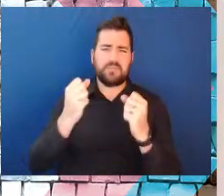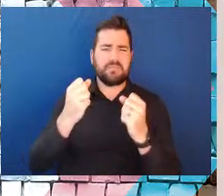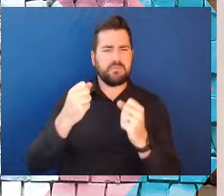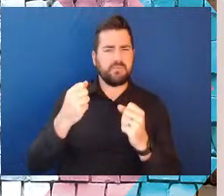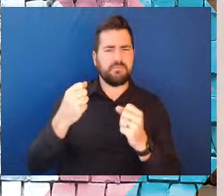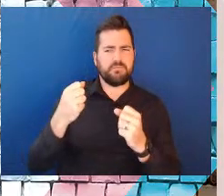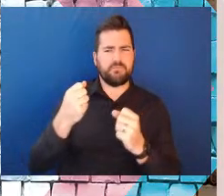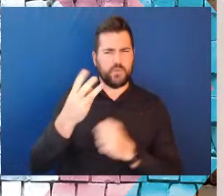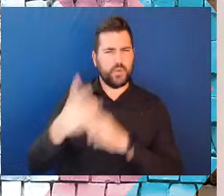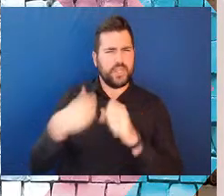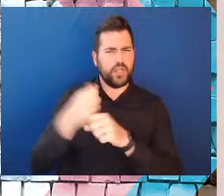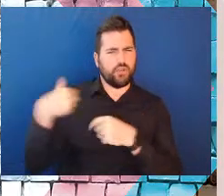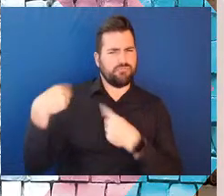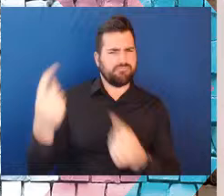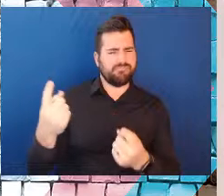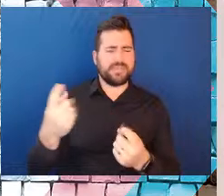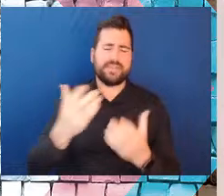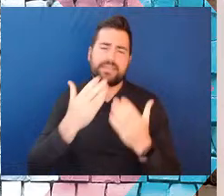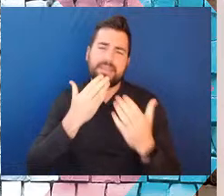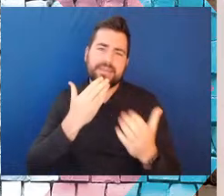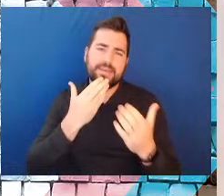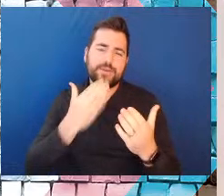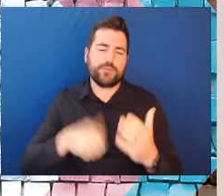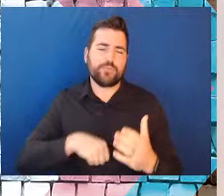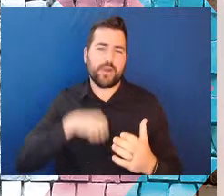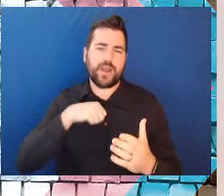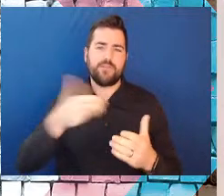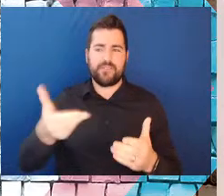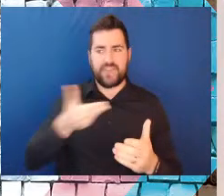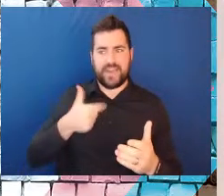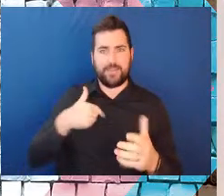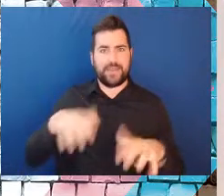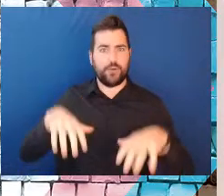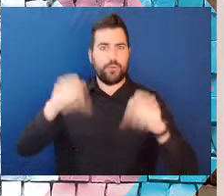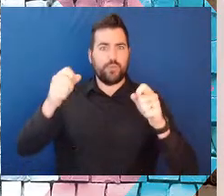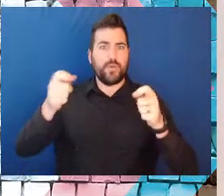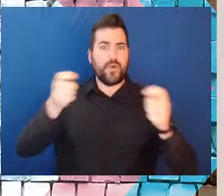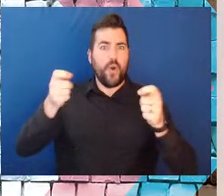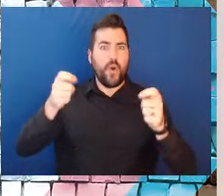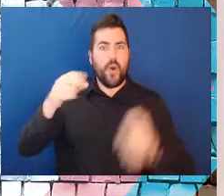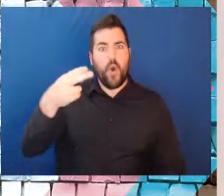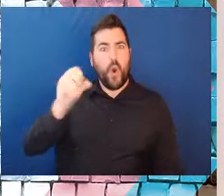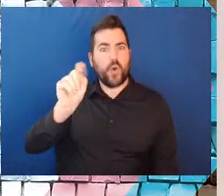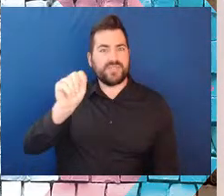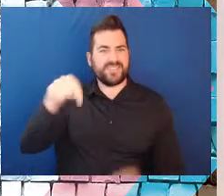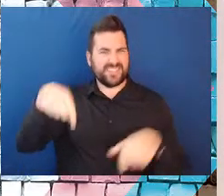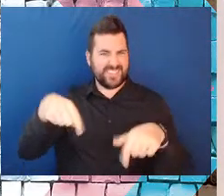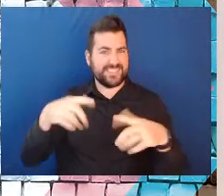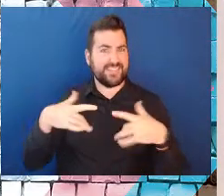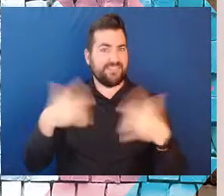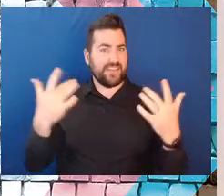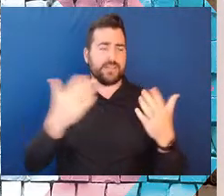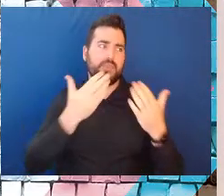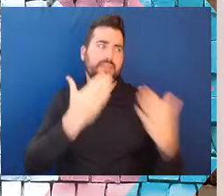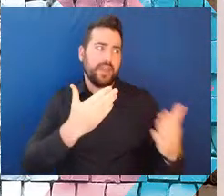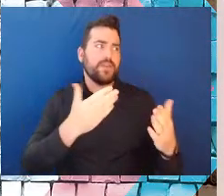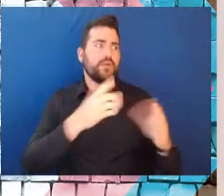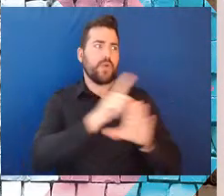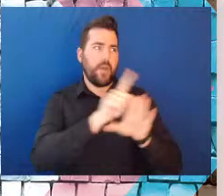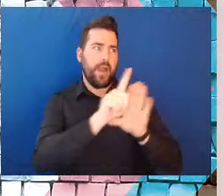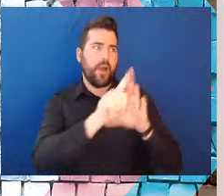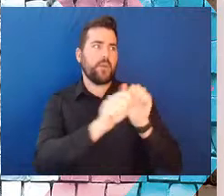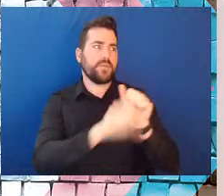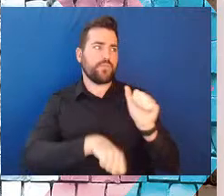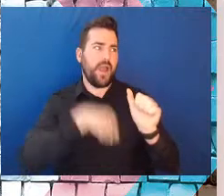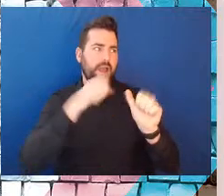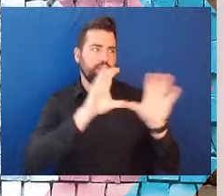Pride for choosing me to host this event. I'm honored and I am so thankful for it. So thank you, Come Out With Pride. If you don't know what this is, it's a